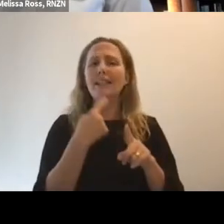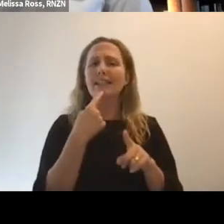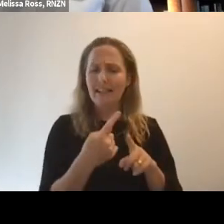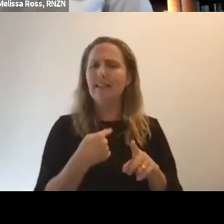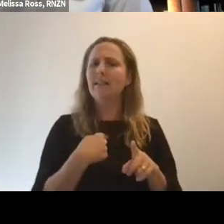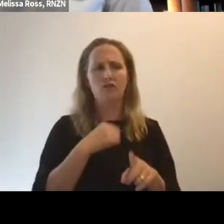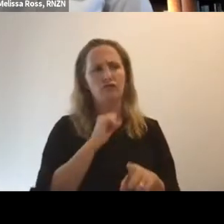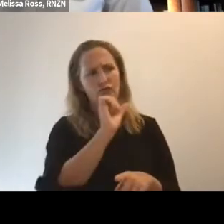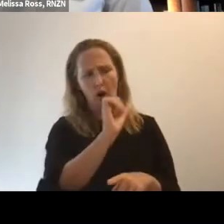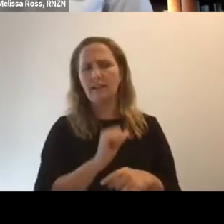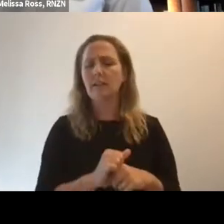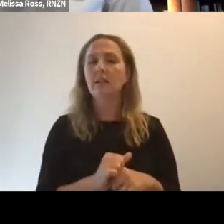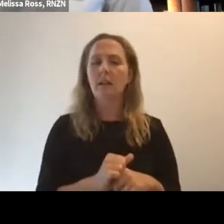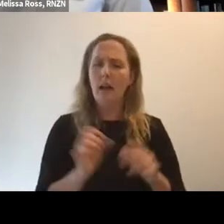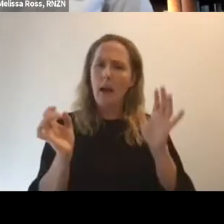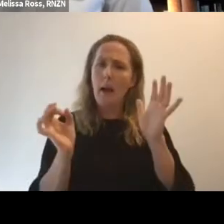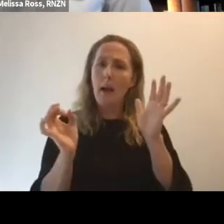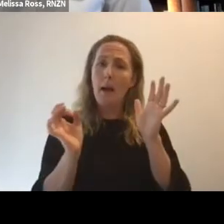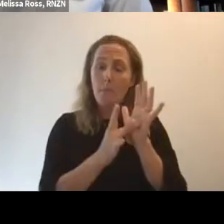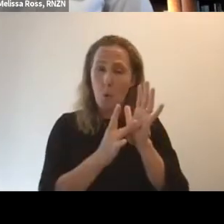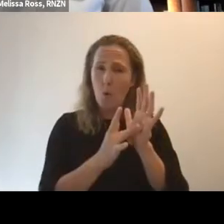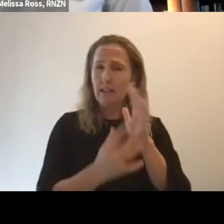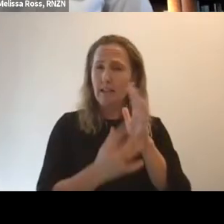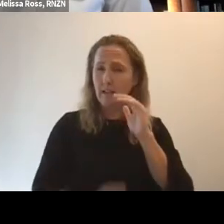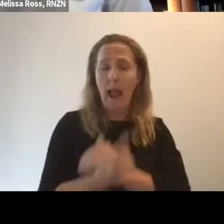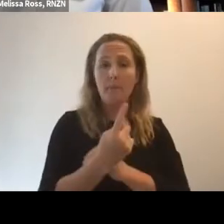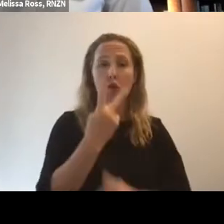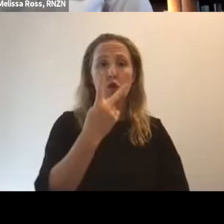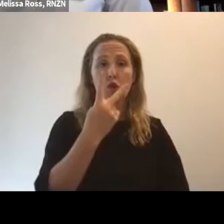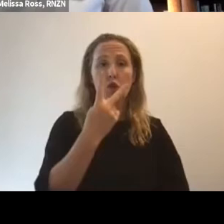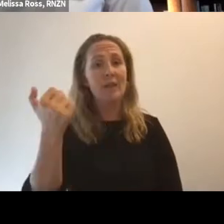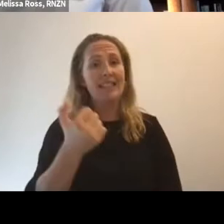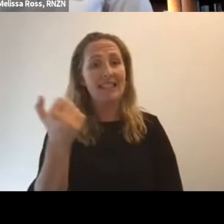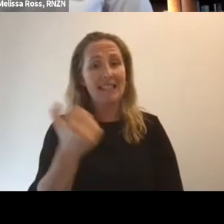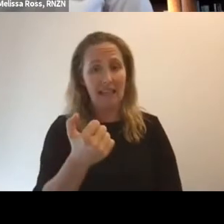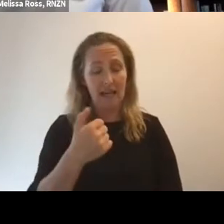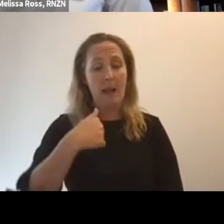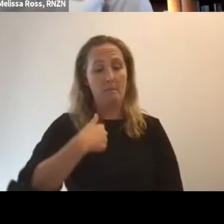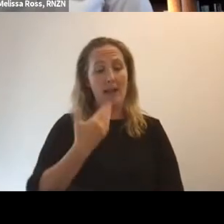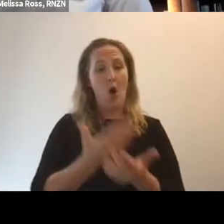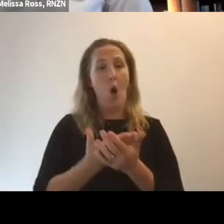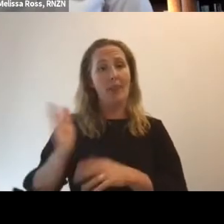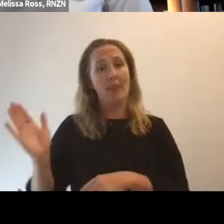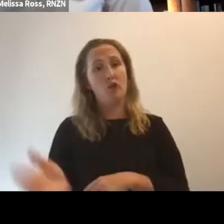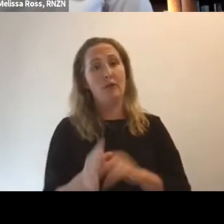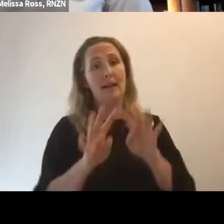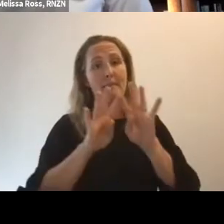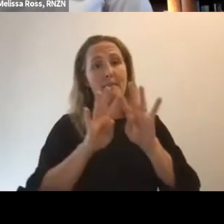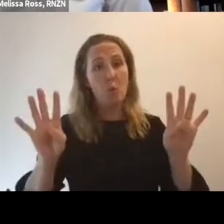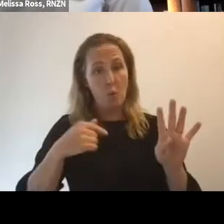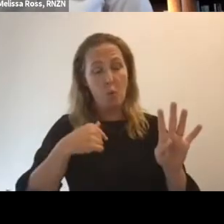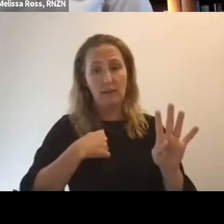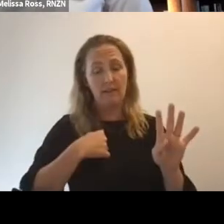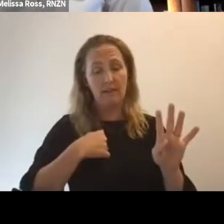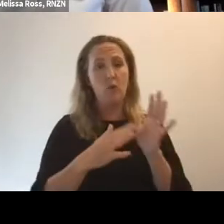in 2016, where as a member of the New Zealand Cricket Board, we decided that we needed